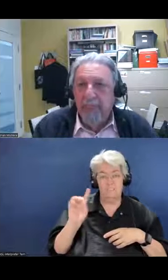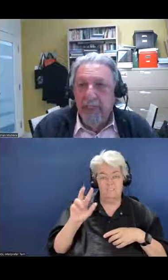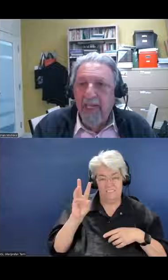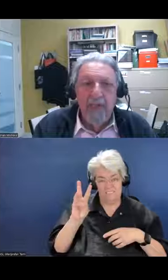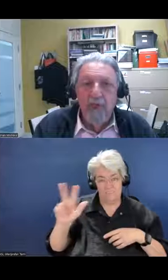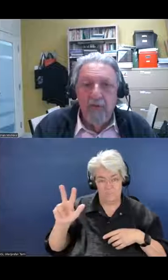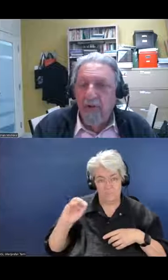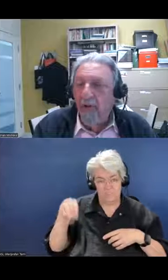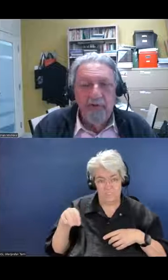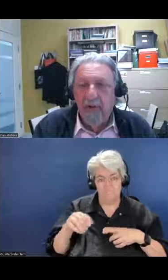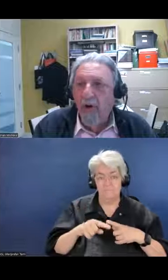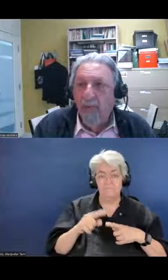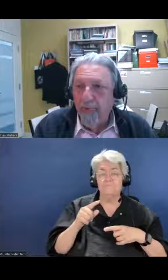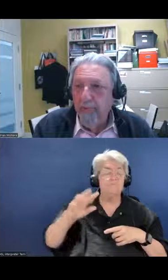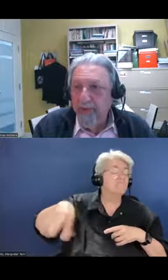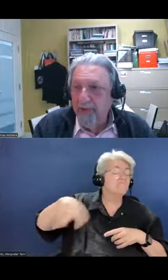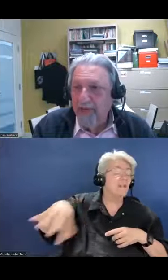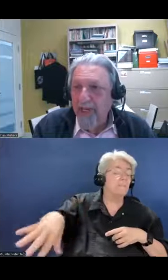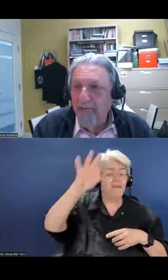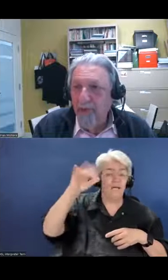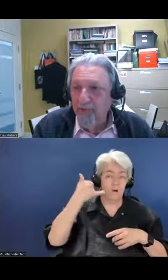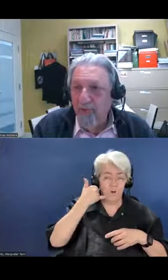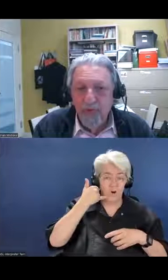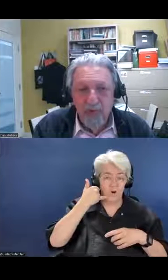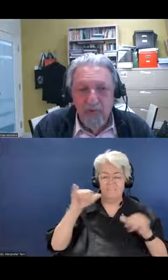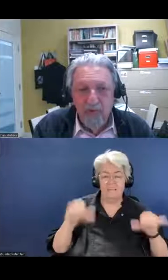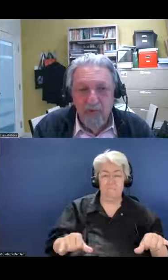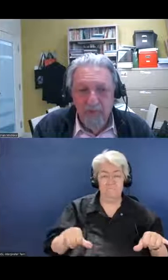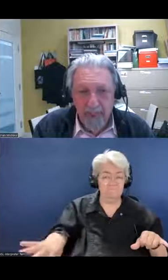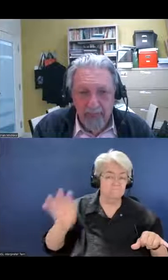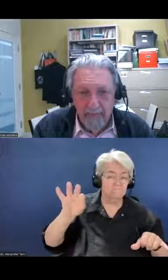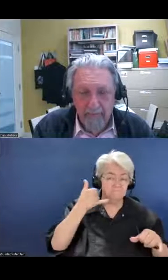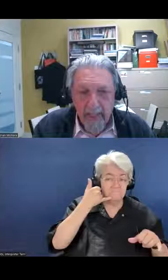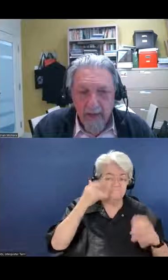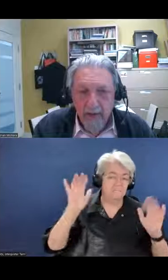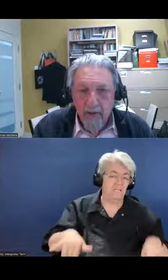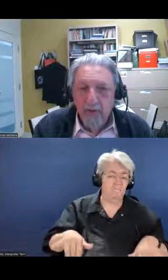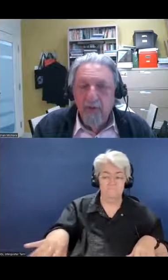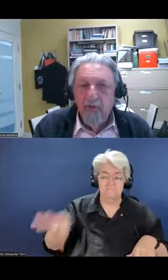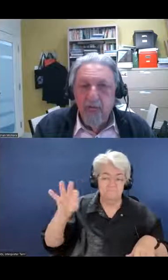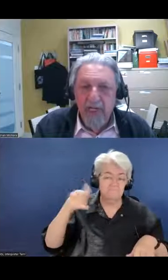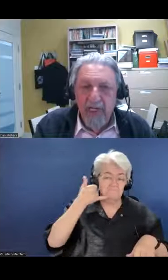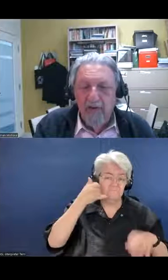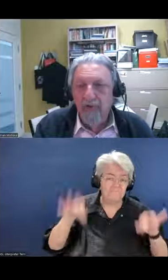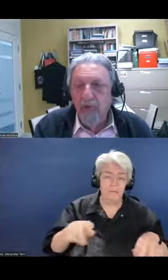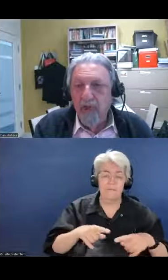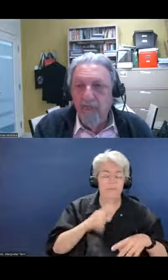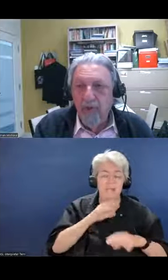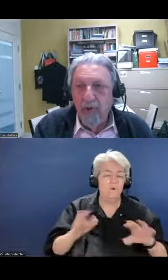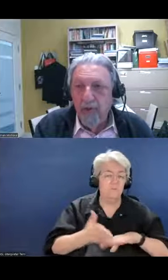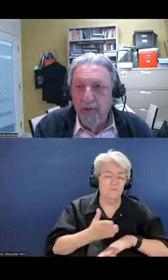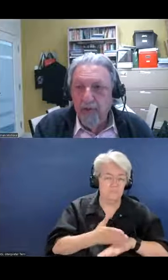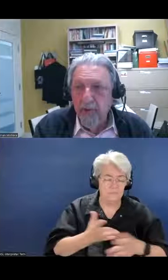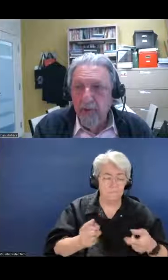you pick any one of the calls, they're all pretty much the same. There was no change over time. 3 of the